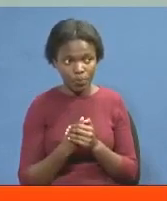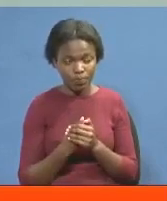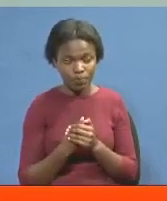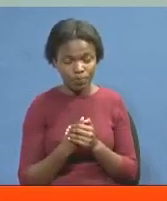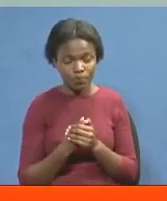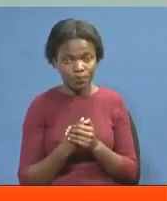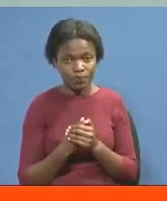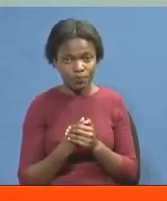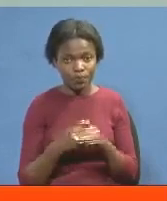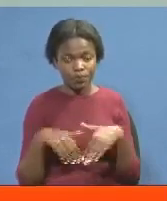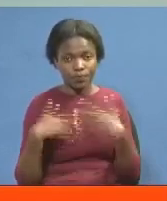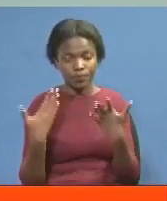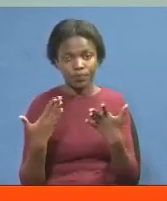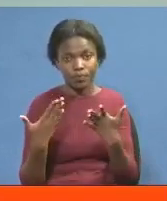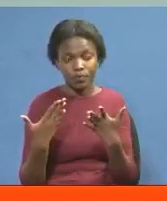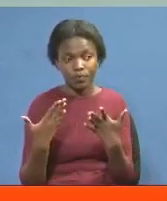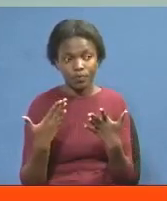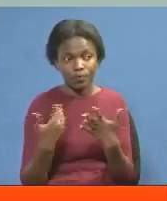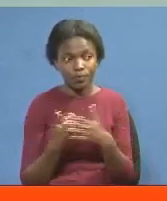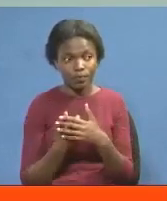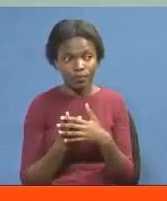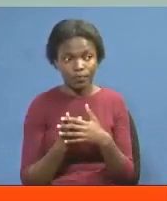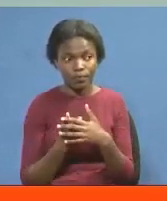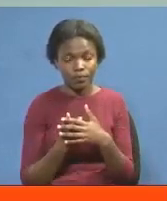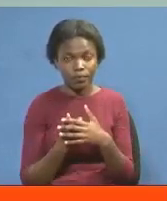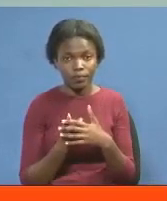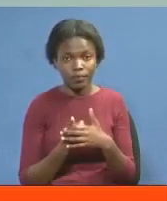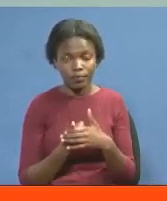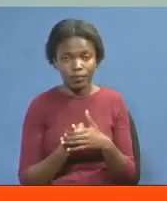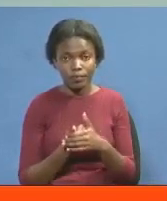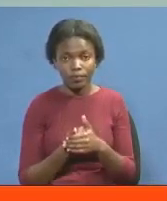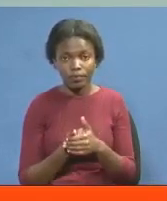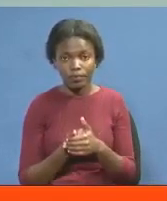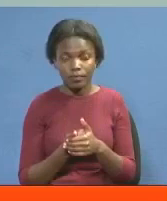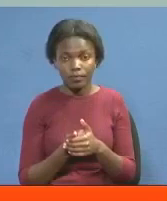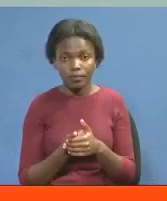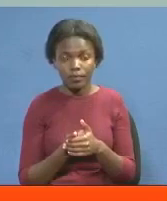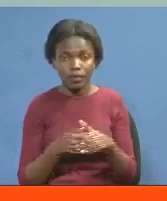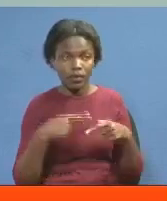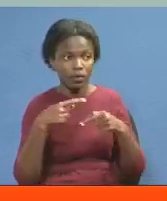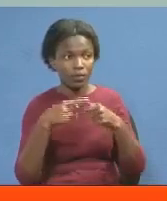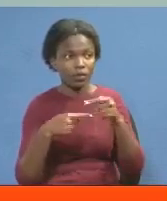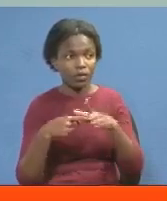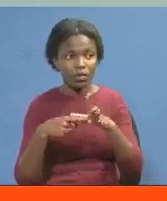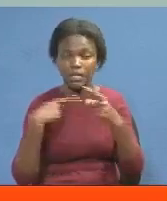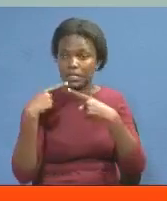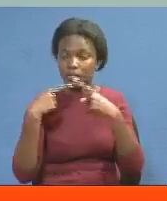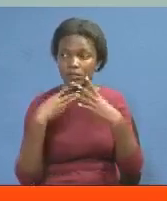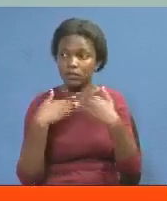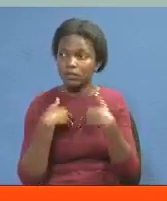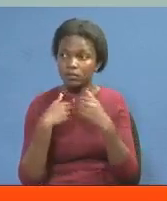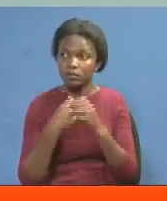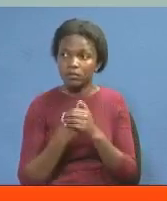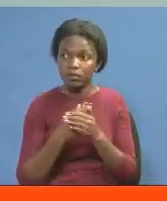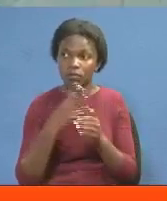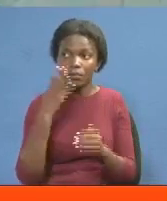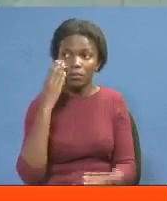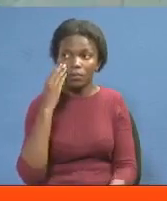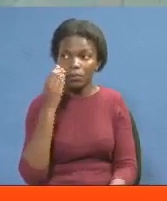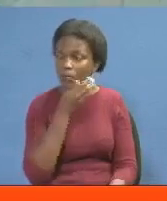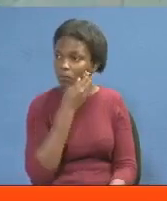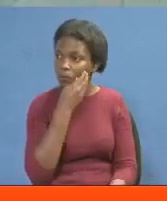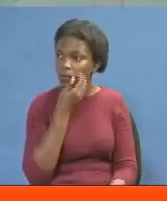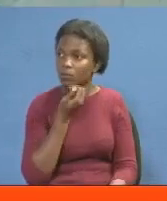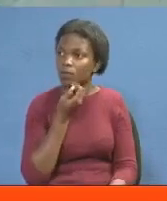temporarily put an order to, you know, put this at ease as we continue to have dialogue? You know, Matiang'i is